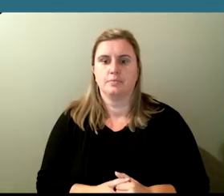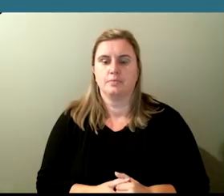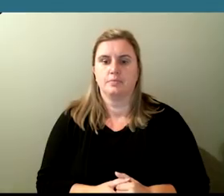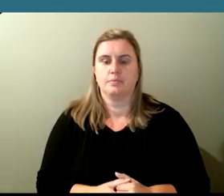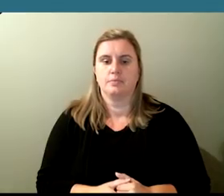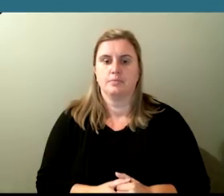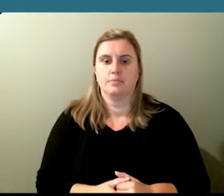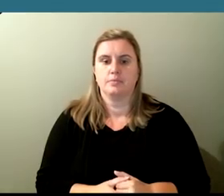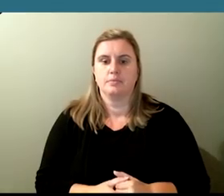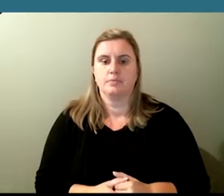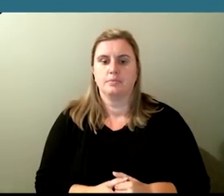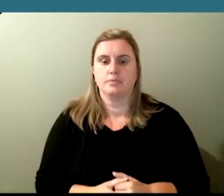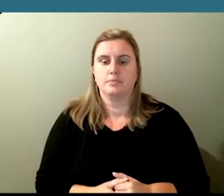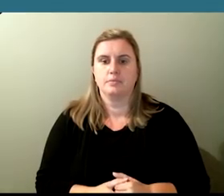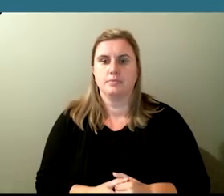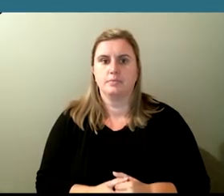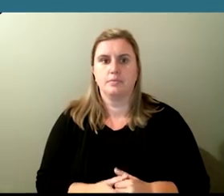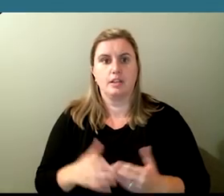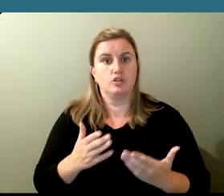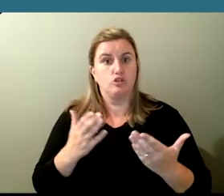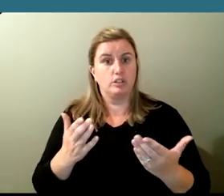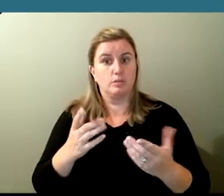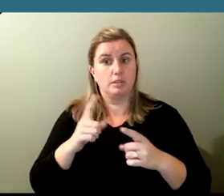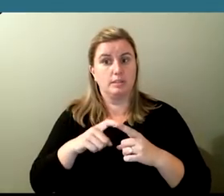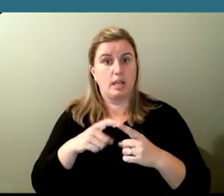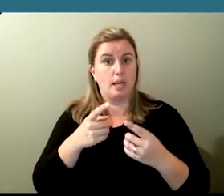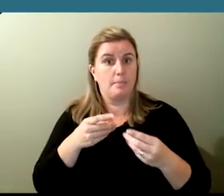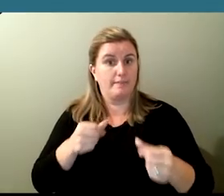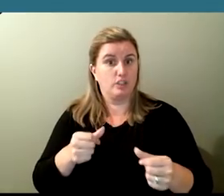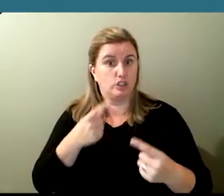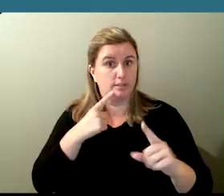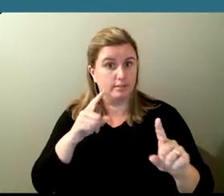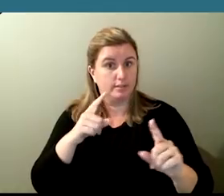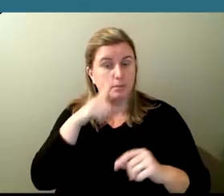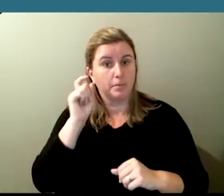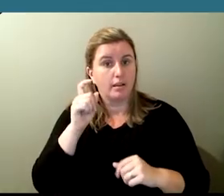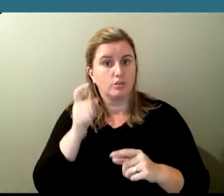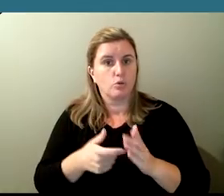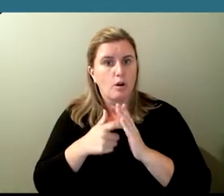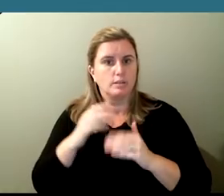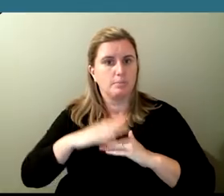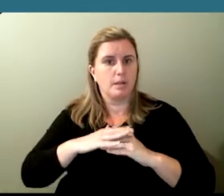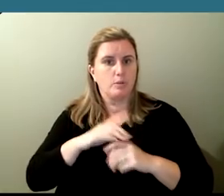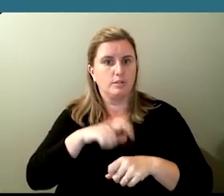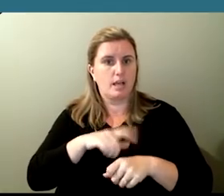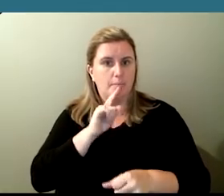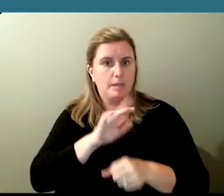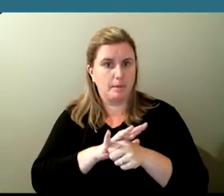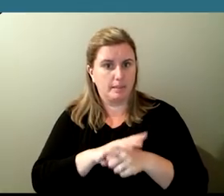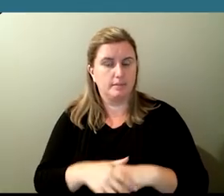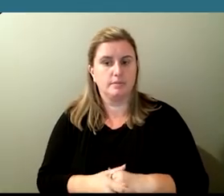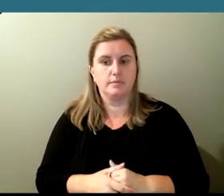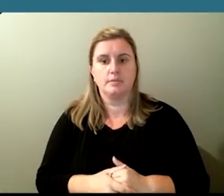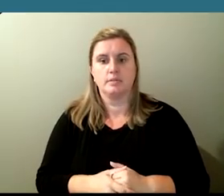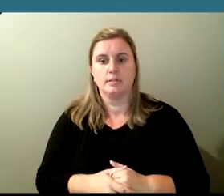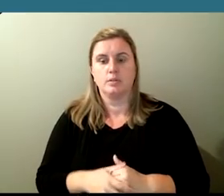even suggested to be time efficient, because it requires really a minimal time commitment, which